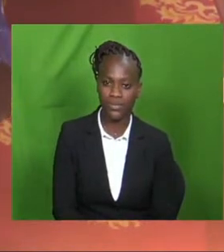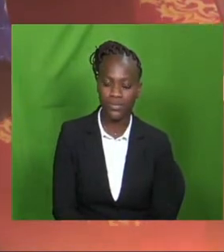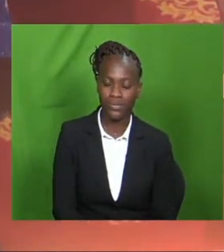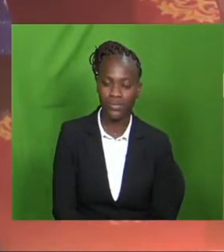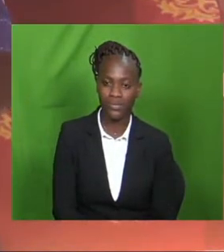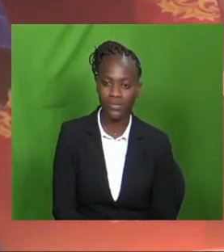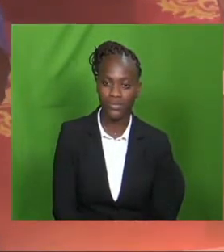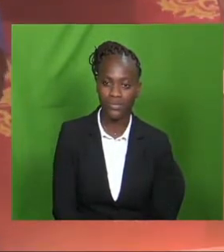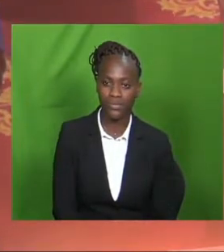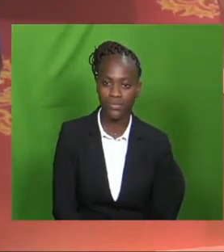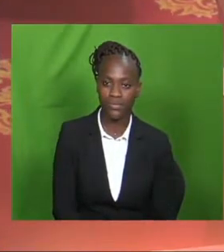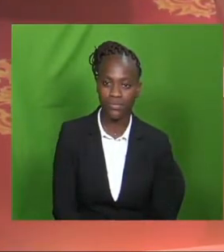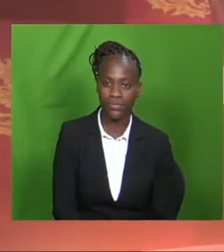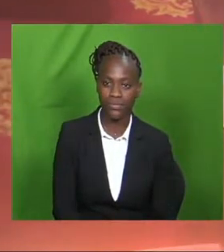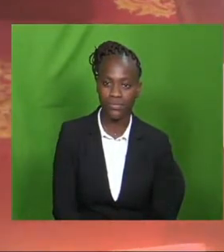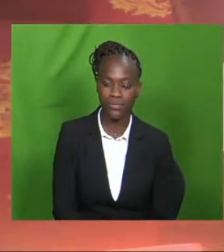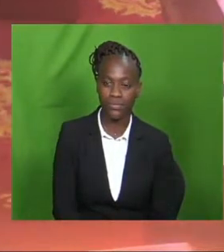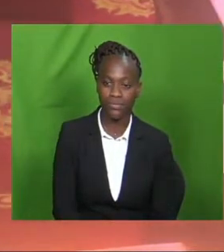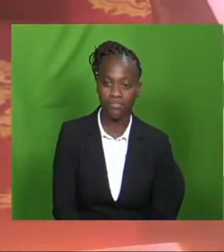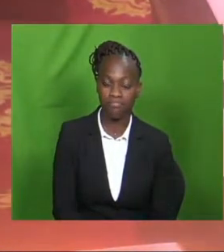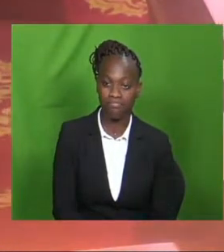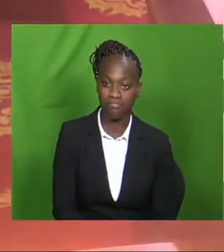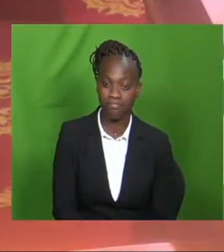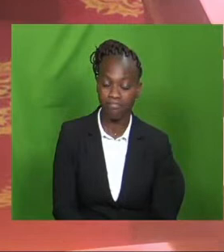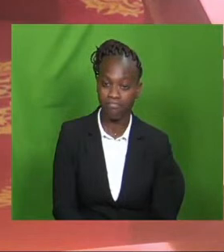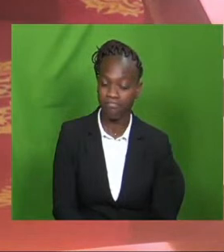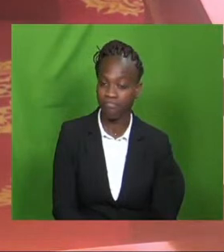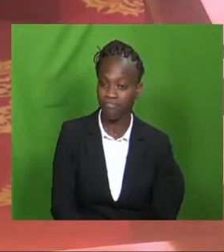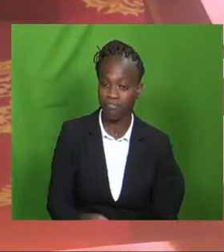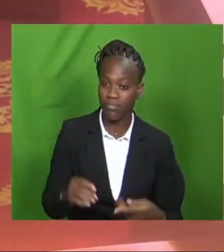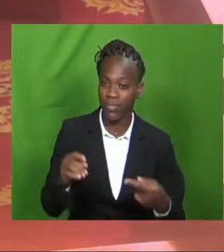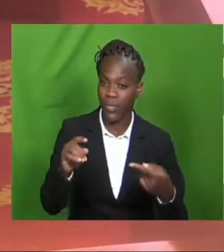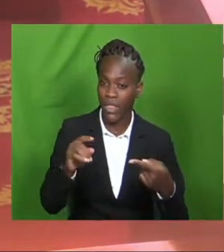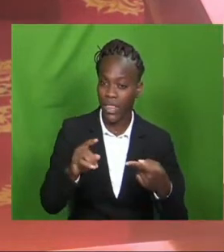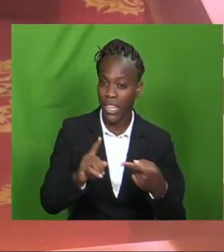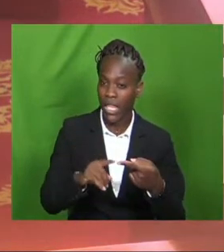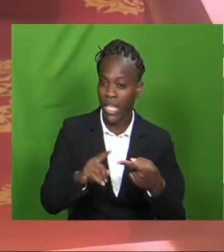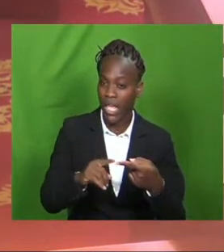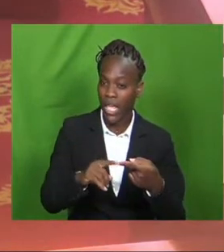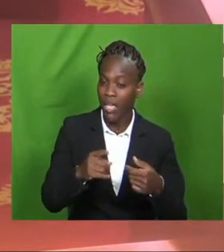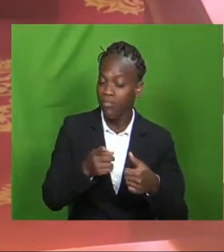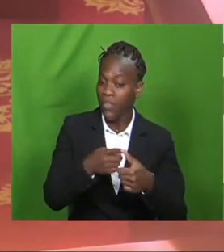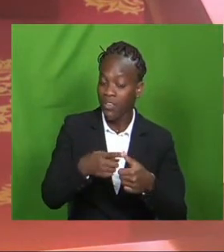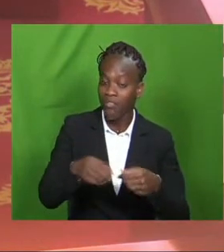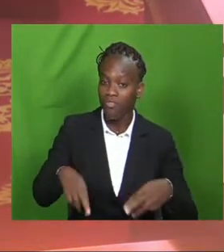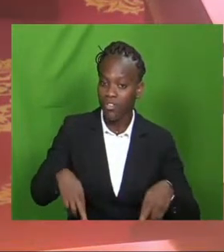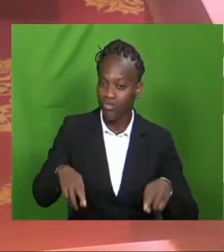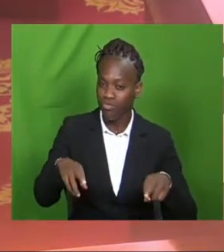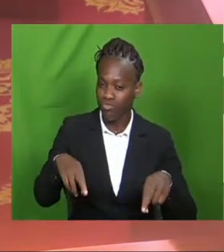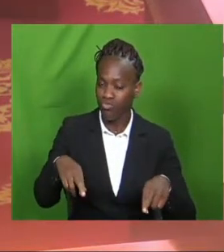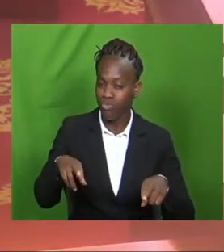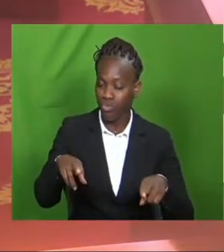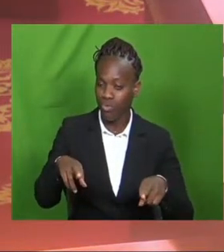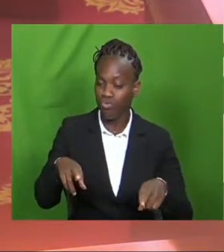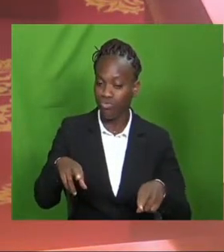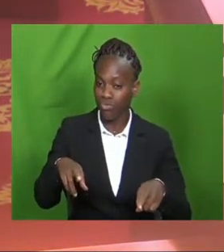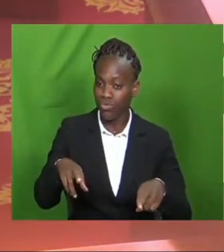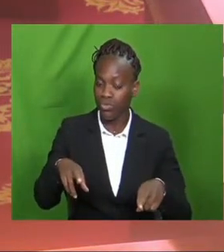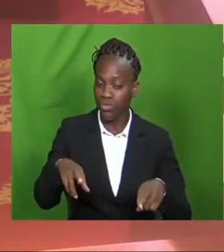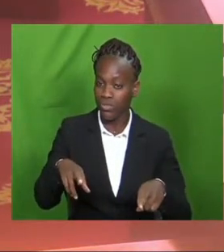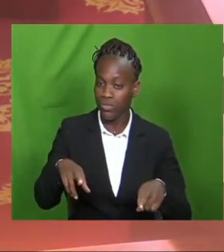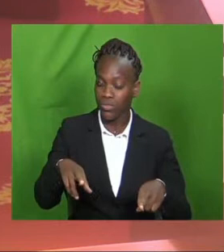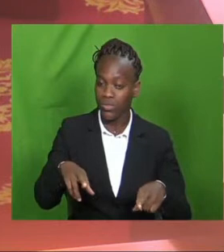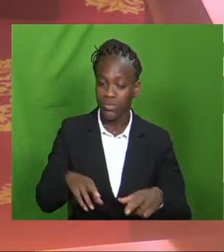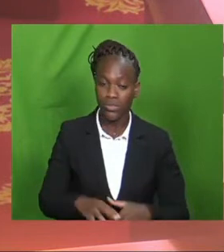Mr. Speaker, the Balinga to Kugona to Nangeri to